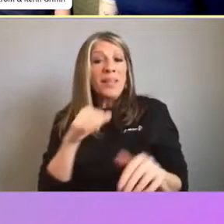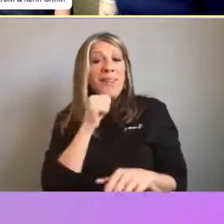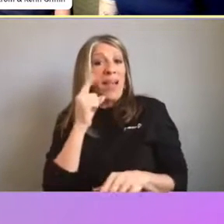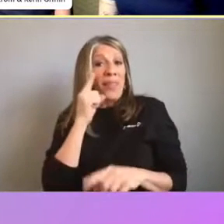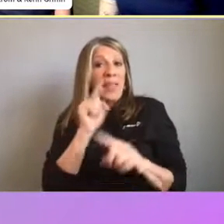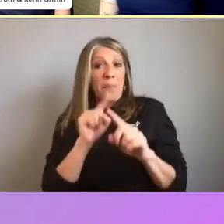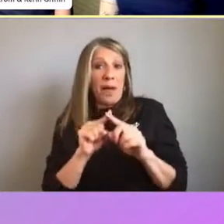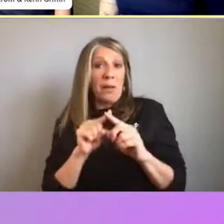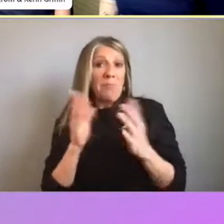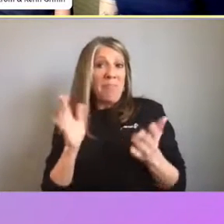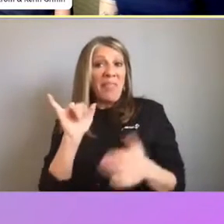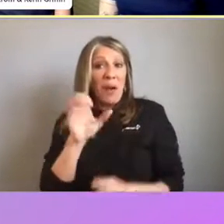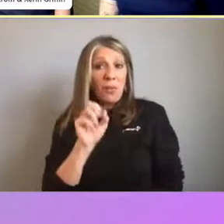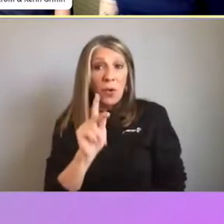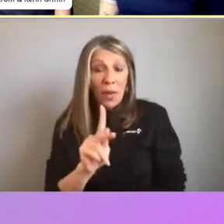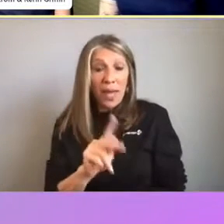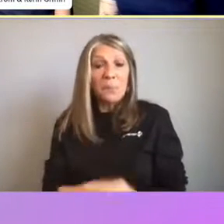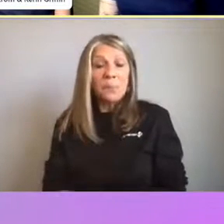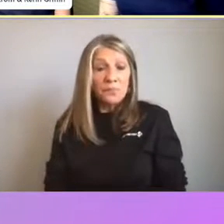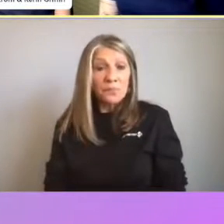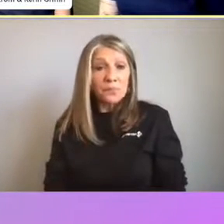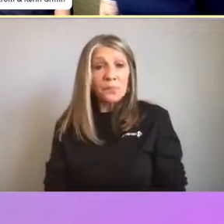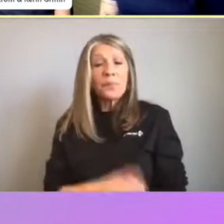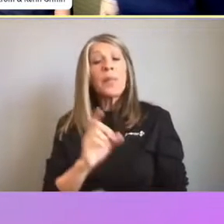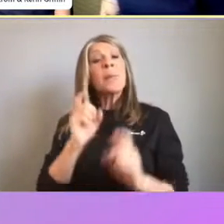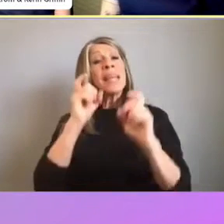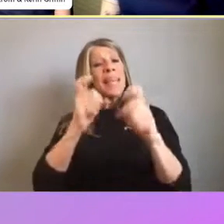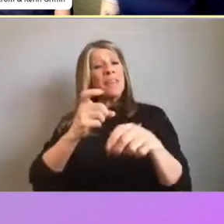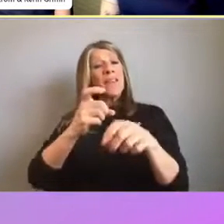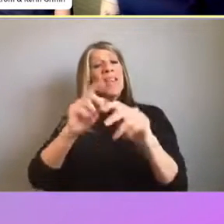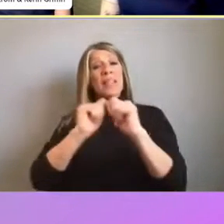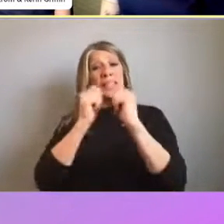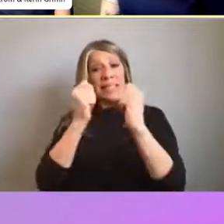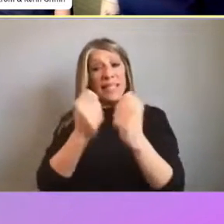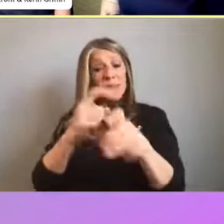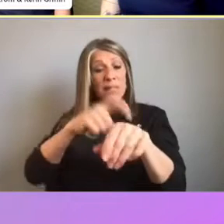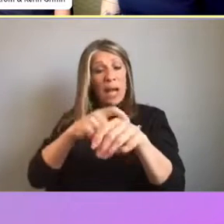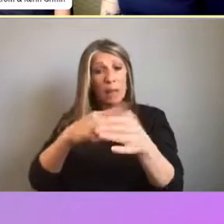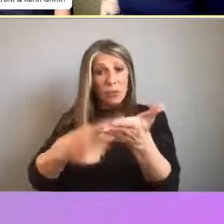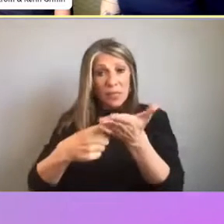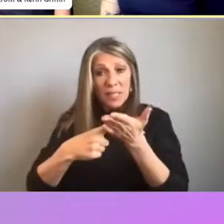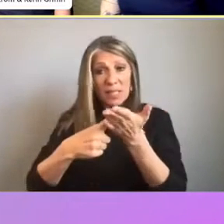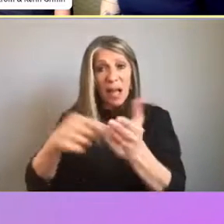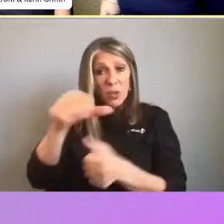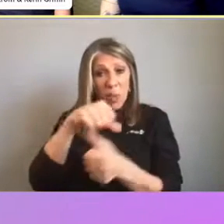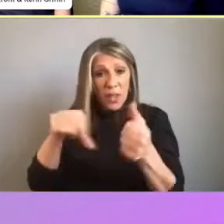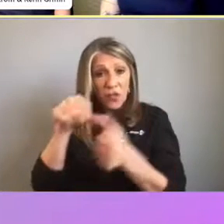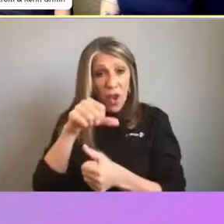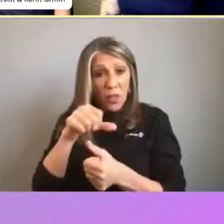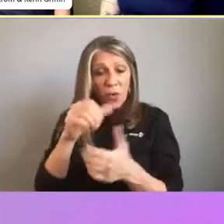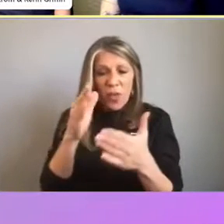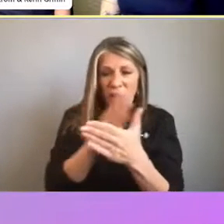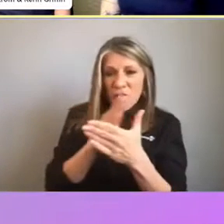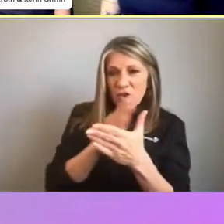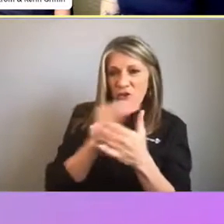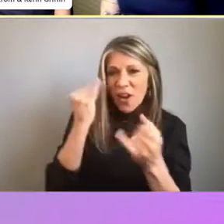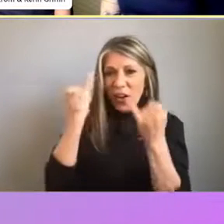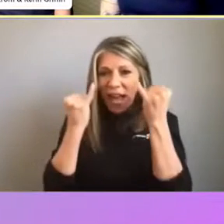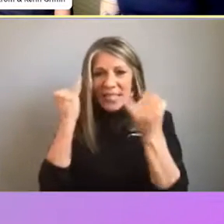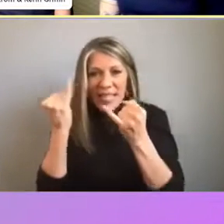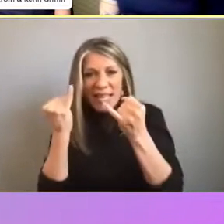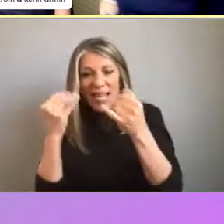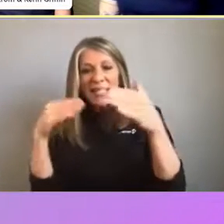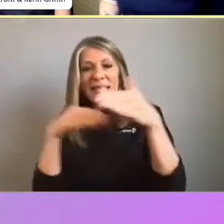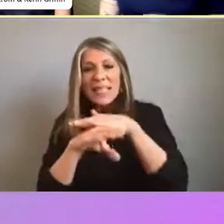okay. By giving the time for the teams to discuss amongst each other, they shared ideas,